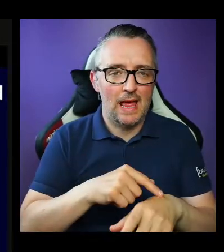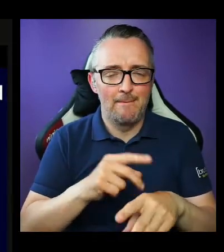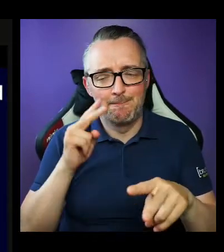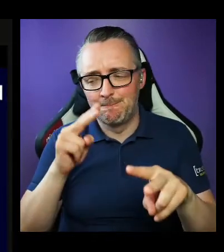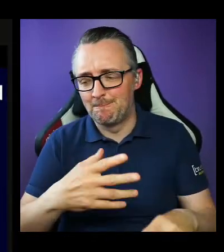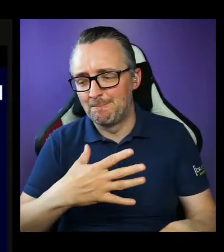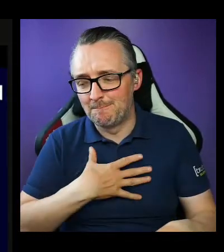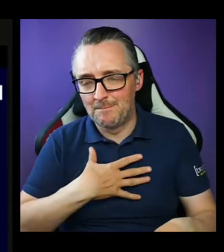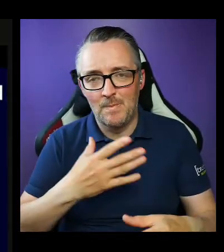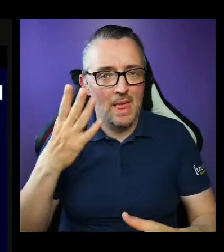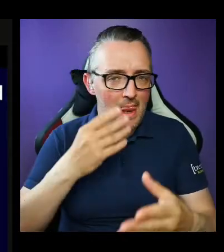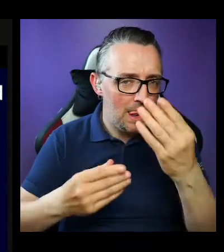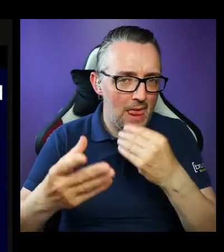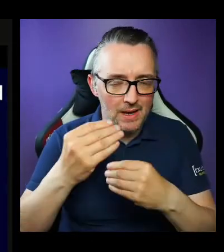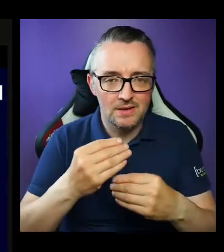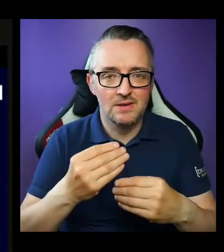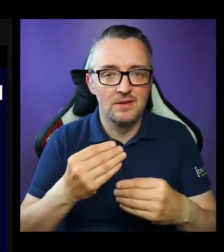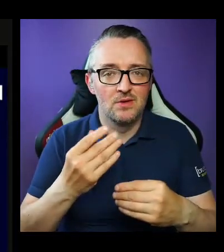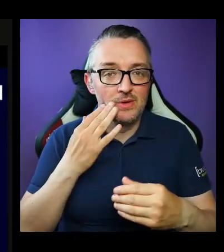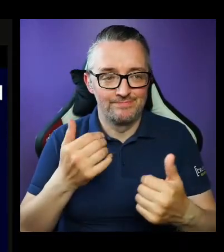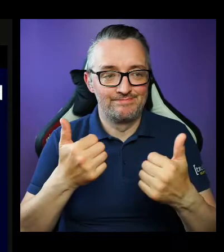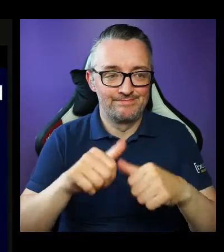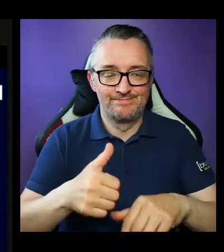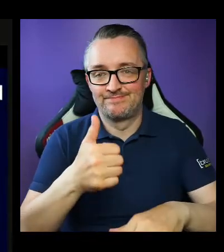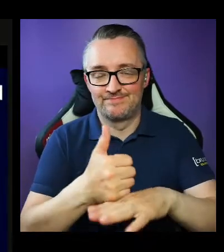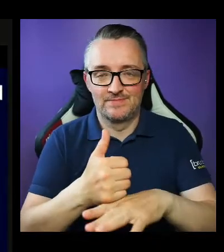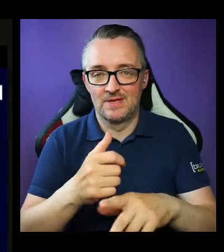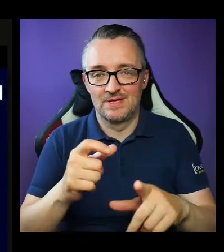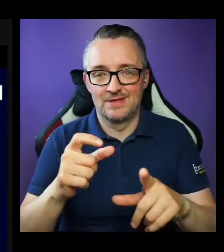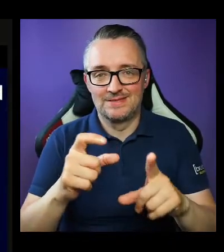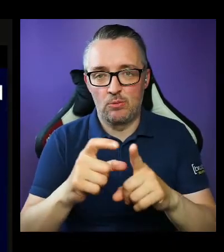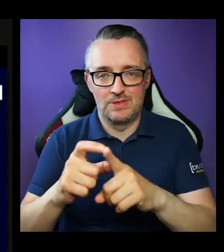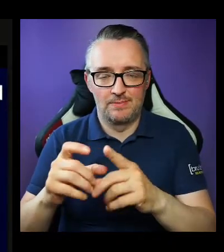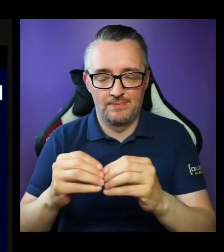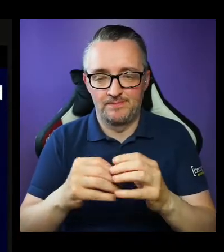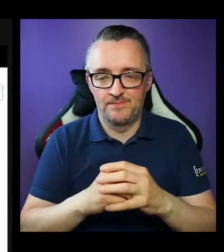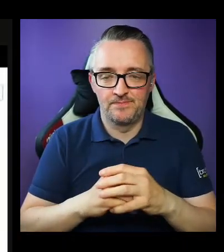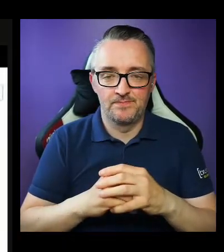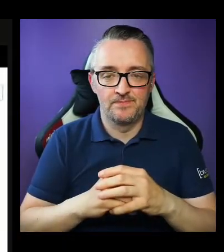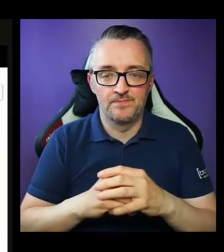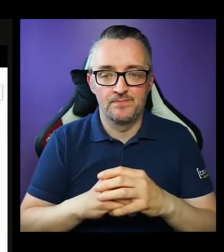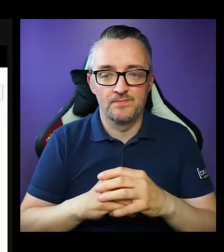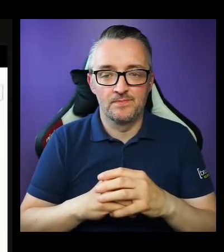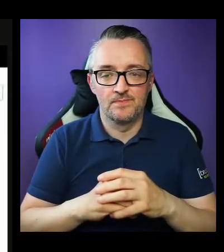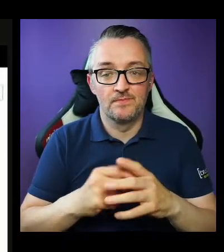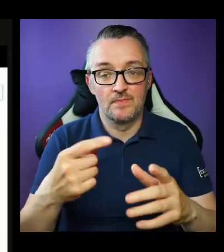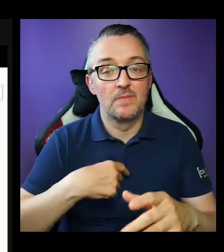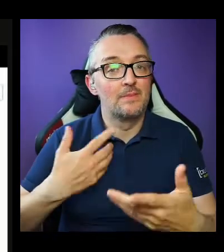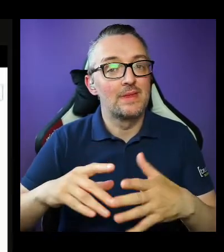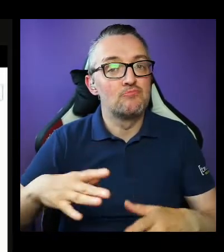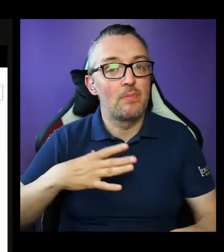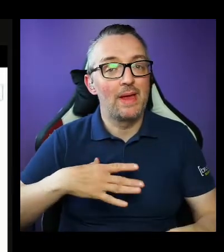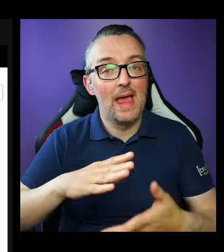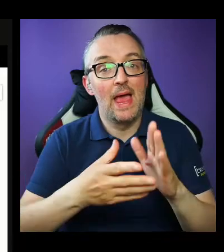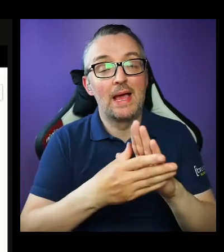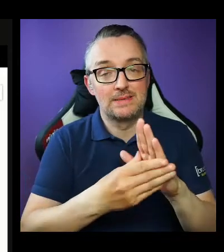time learning when it comes to DynamoDB. So The example that I prepared for you today,